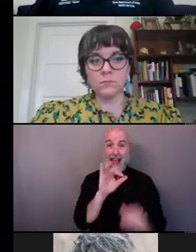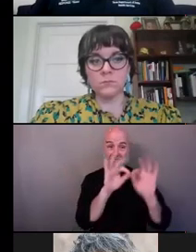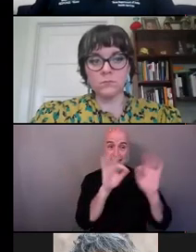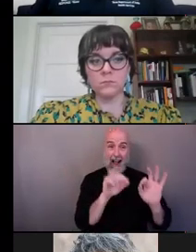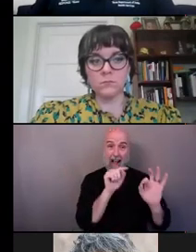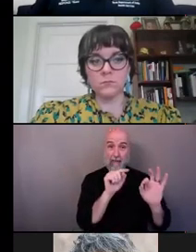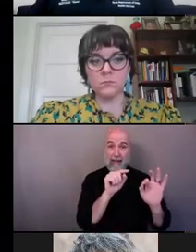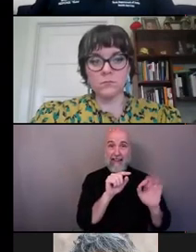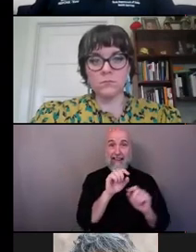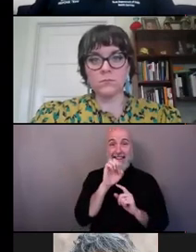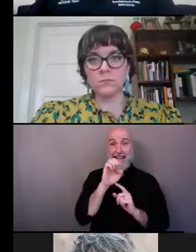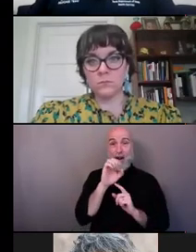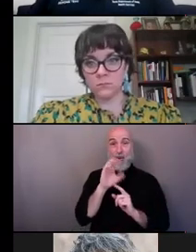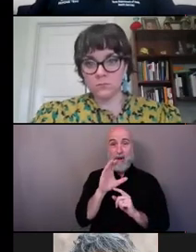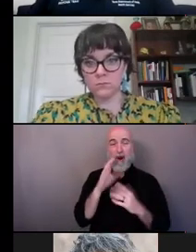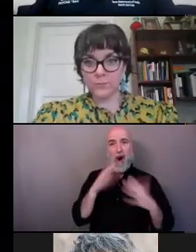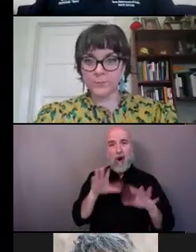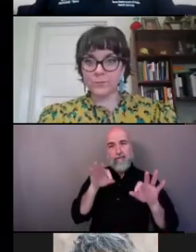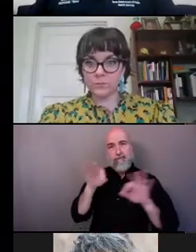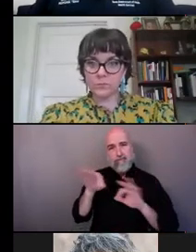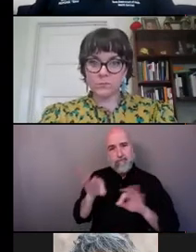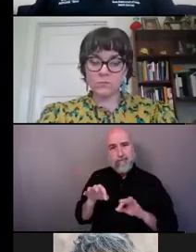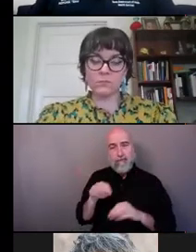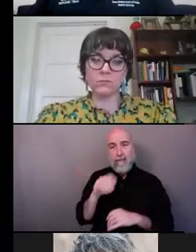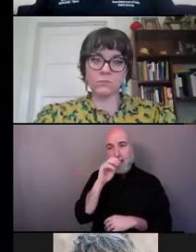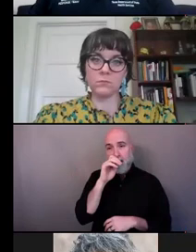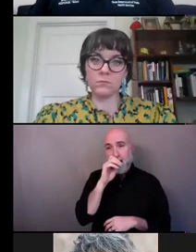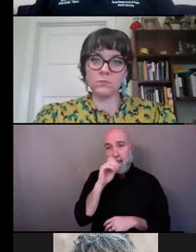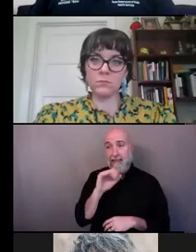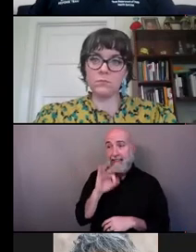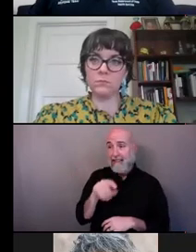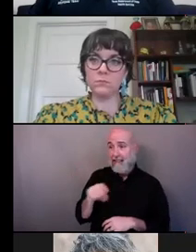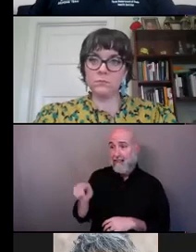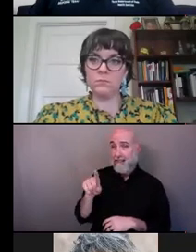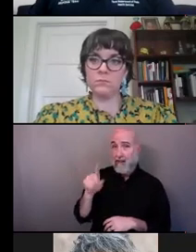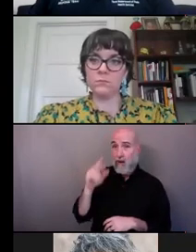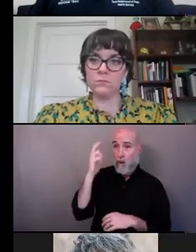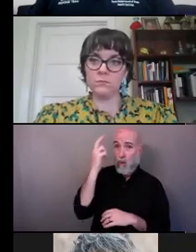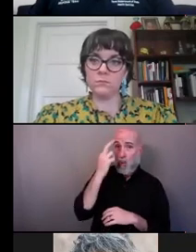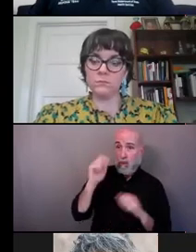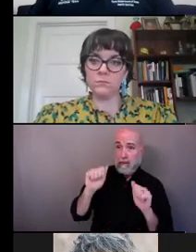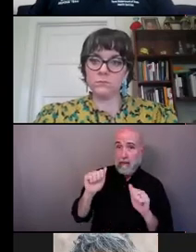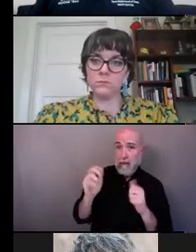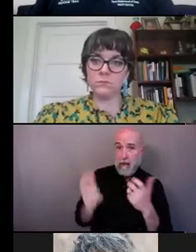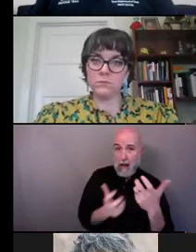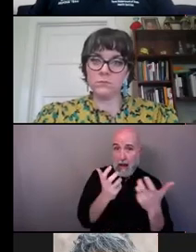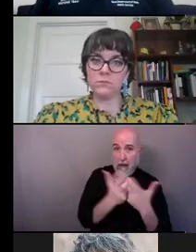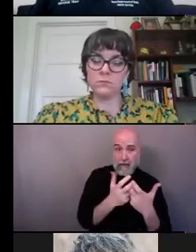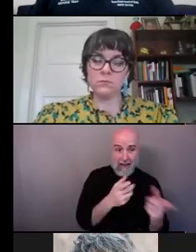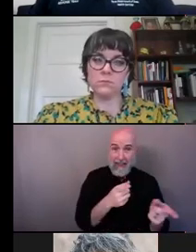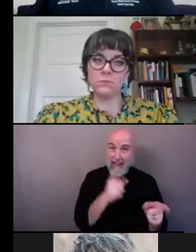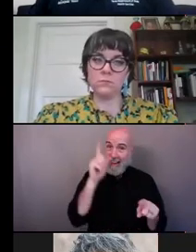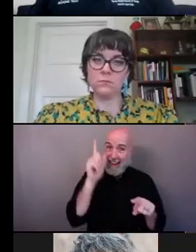the EEOC points out that if reasonable accommodation of an employee who cannot